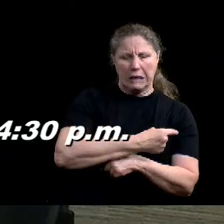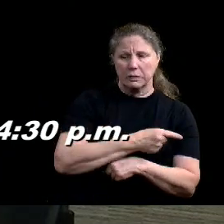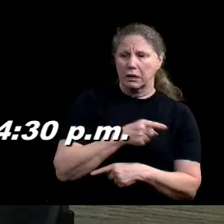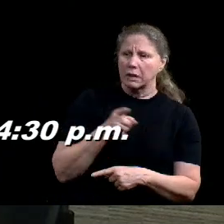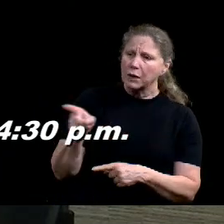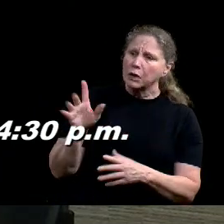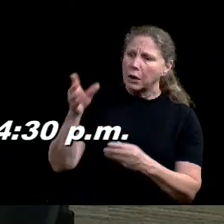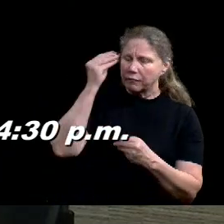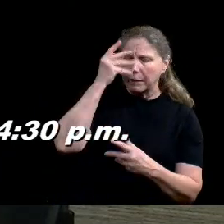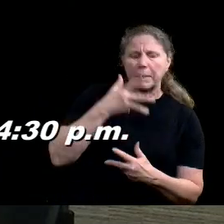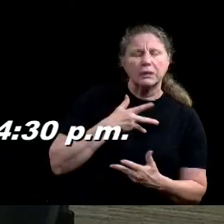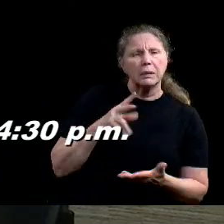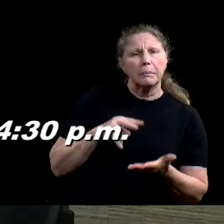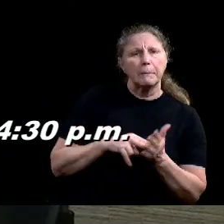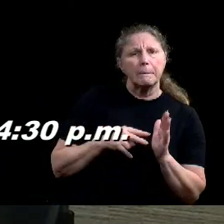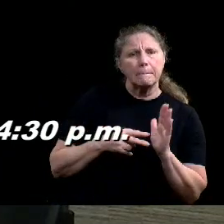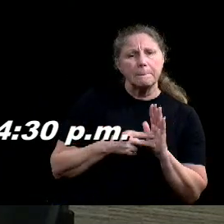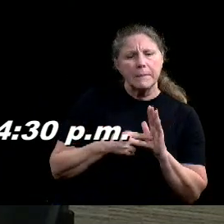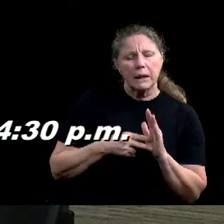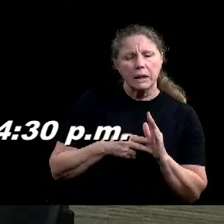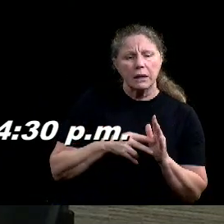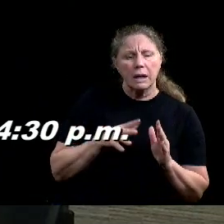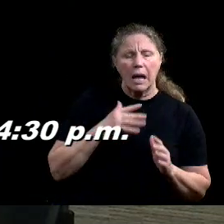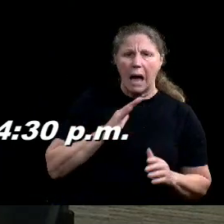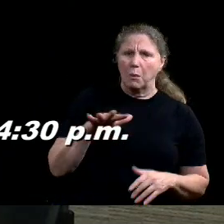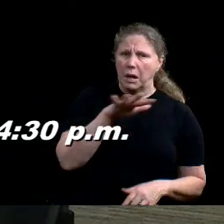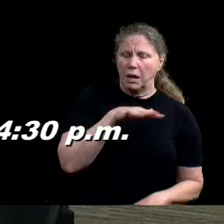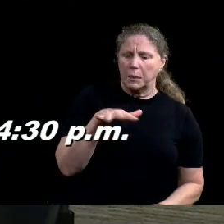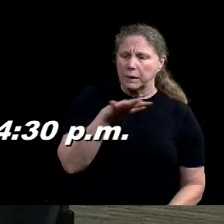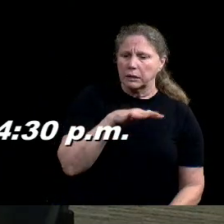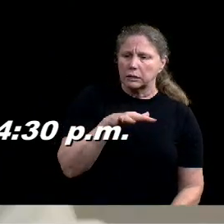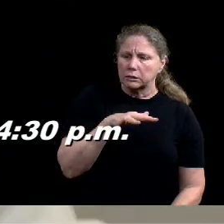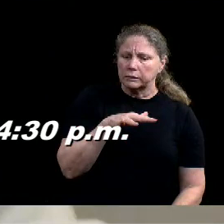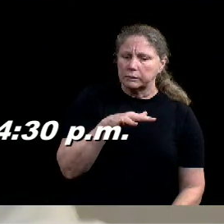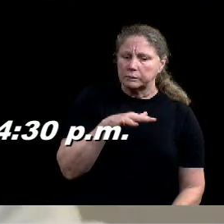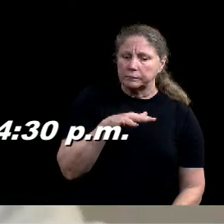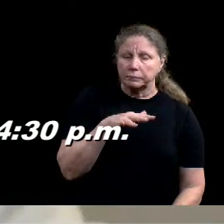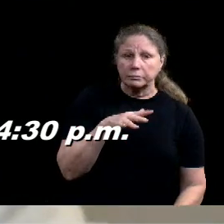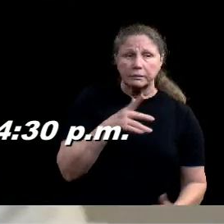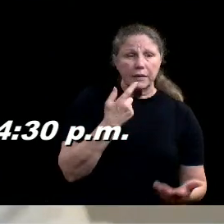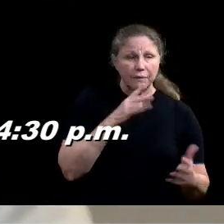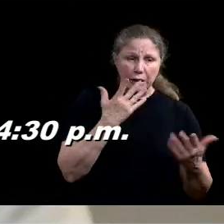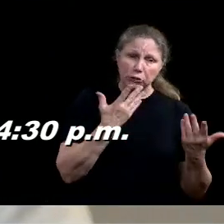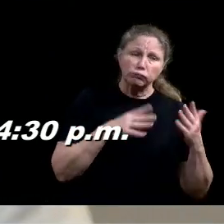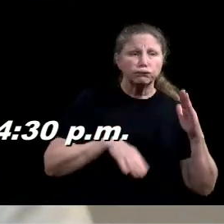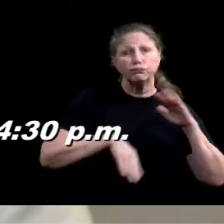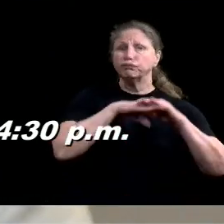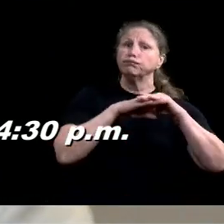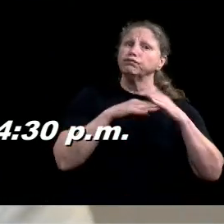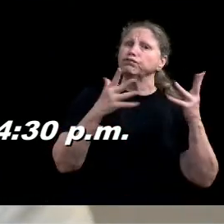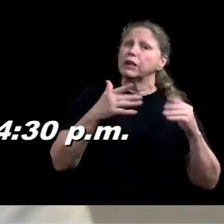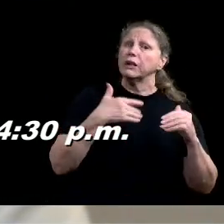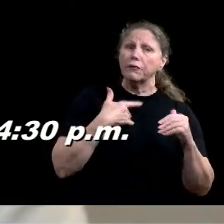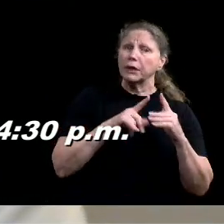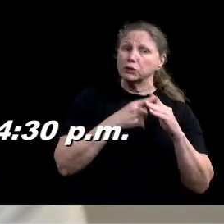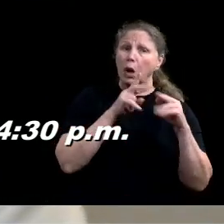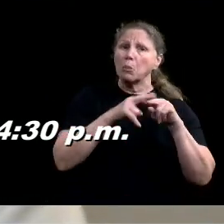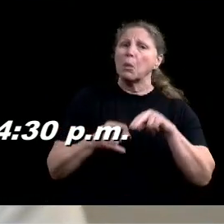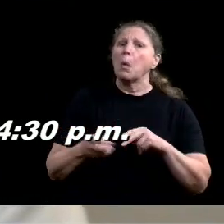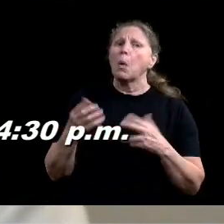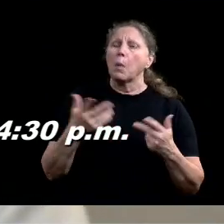it reached the peak for the number of COVID cases? Dr. Griggs, I'll ask you to take that one also, please.